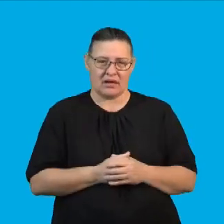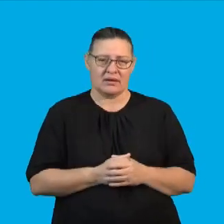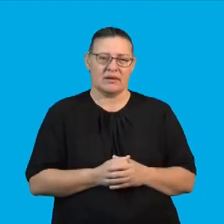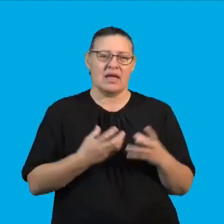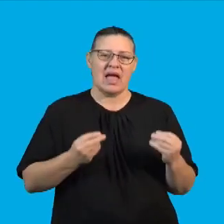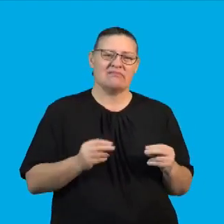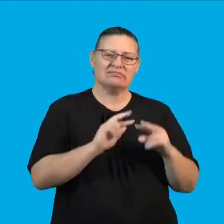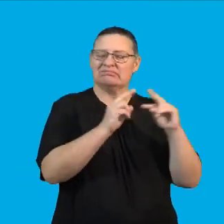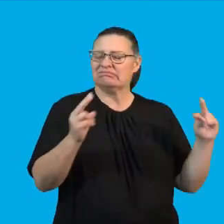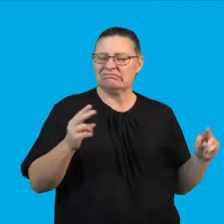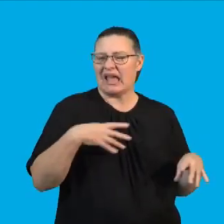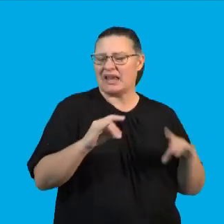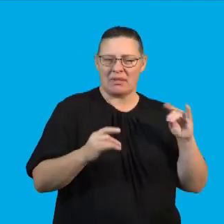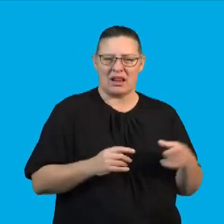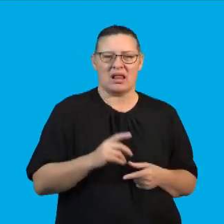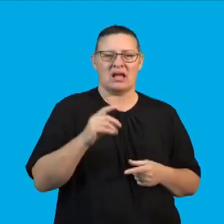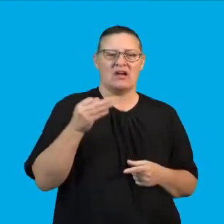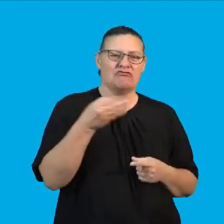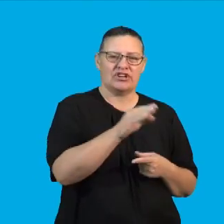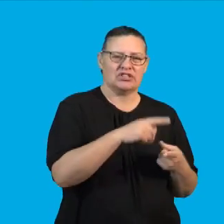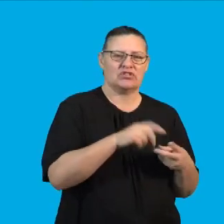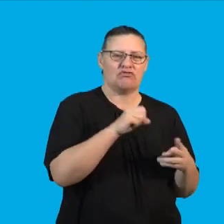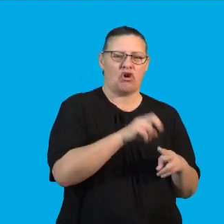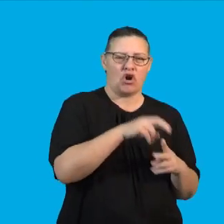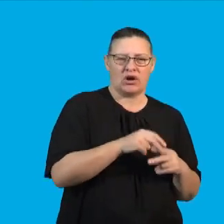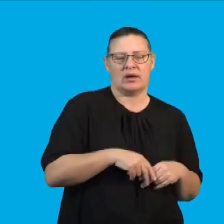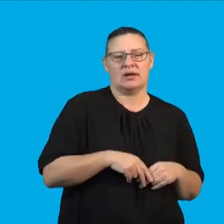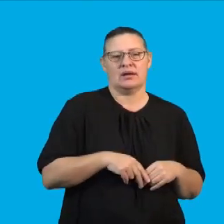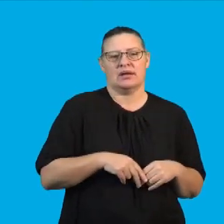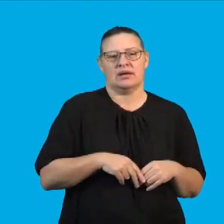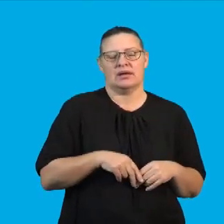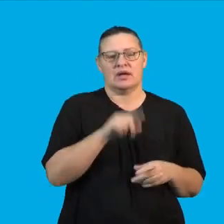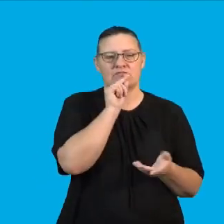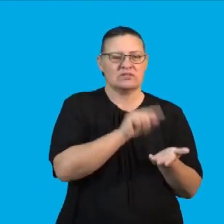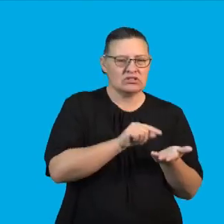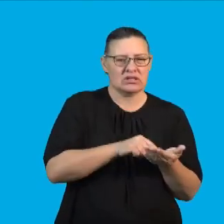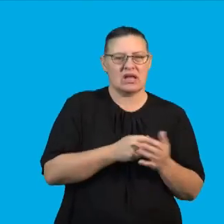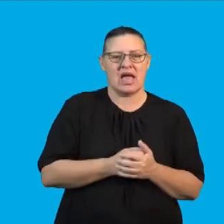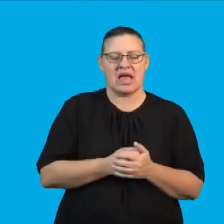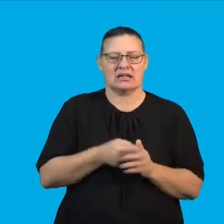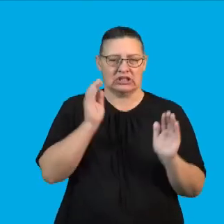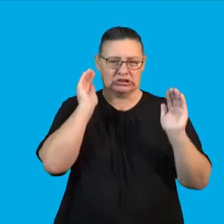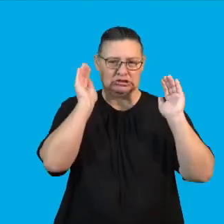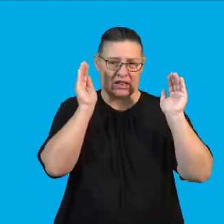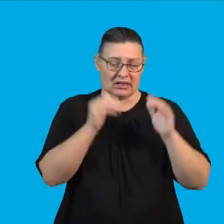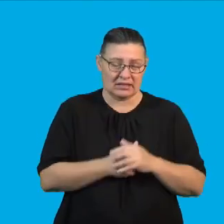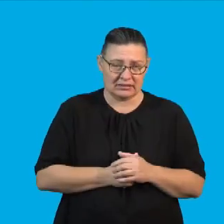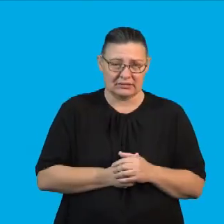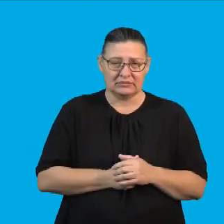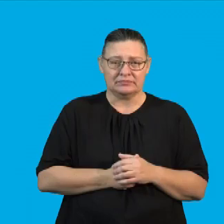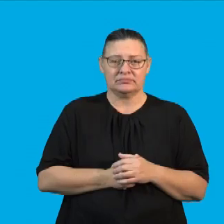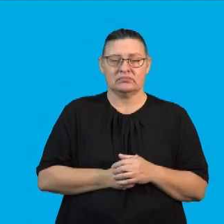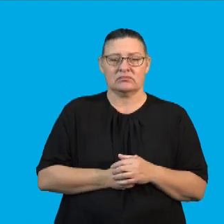table. Engage with the table. We've got types of animals: trout, frog, pigeon, and